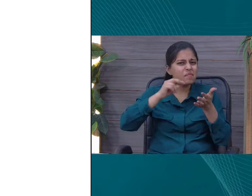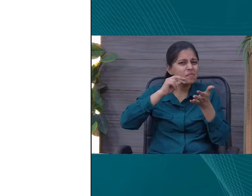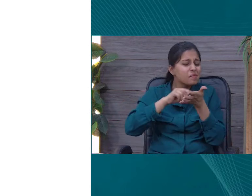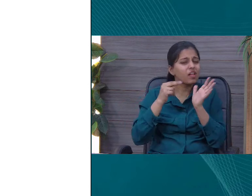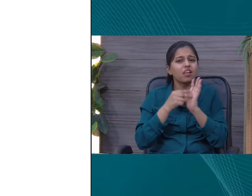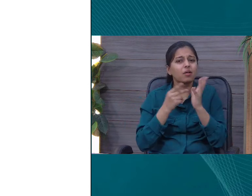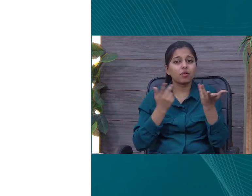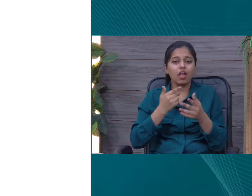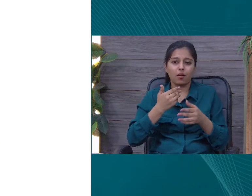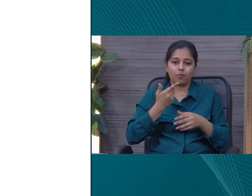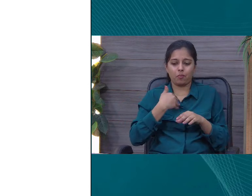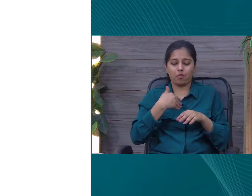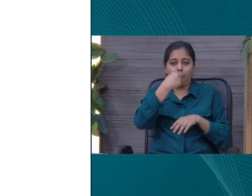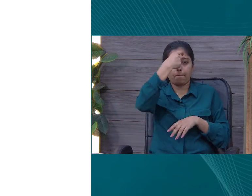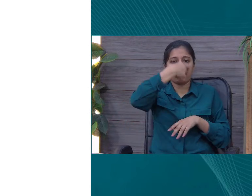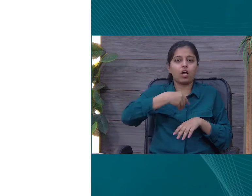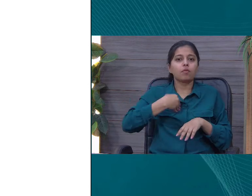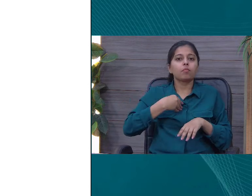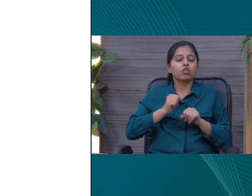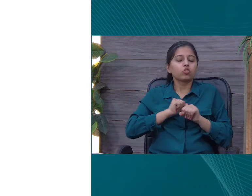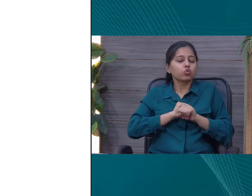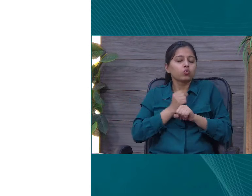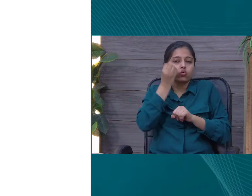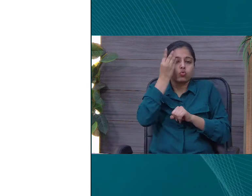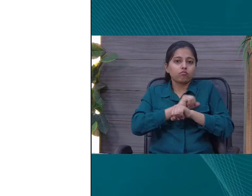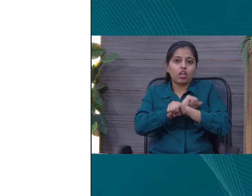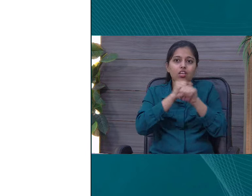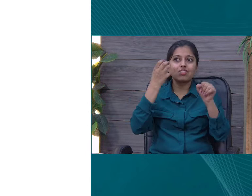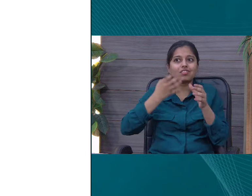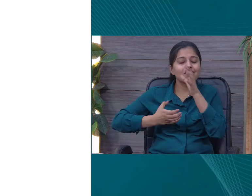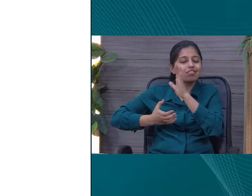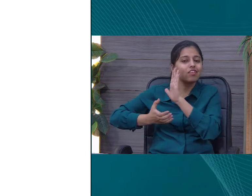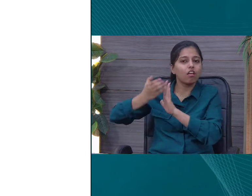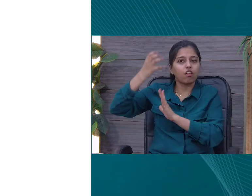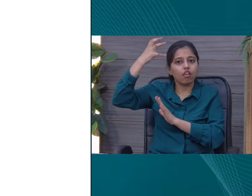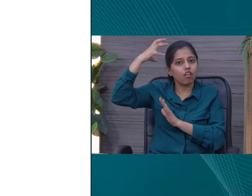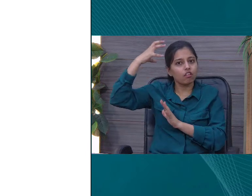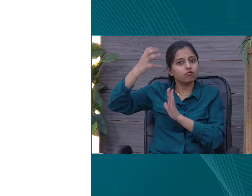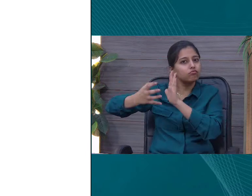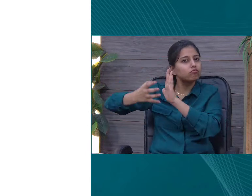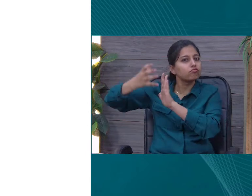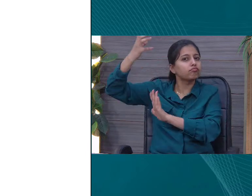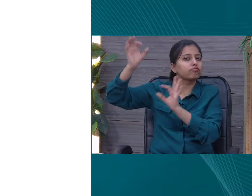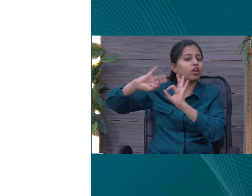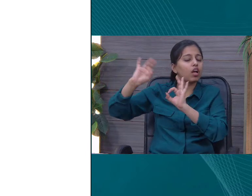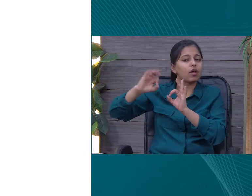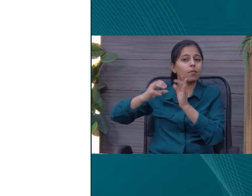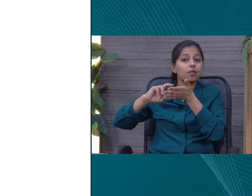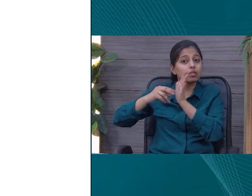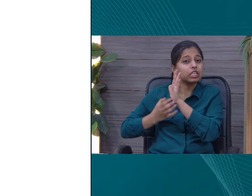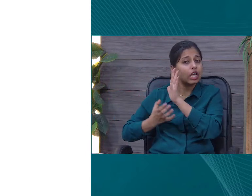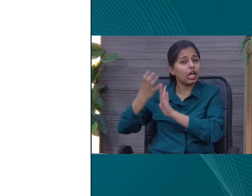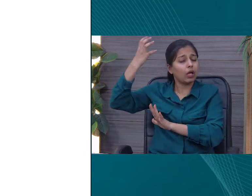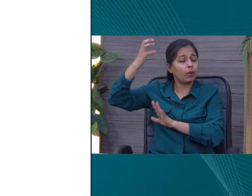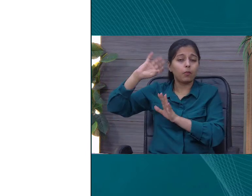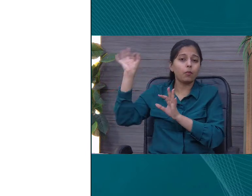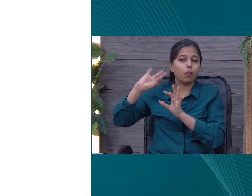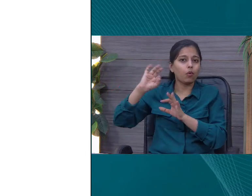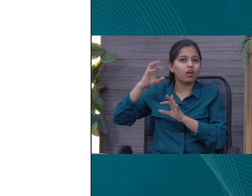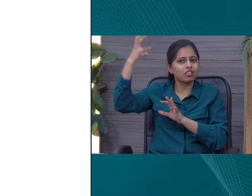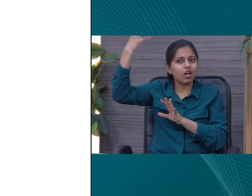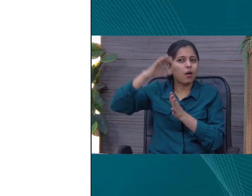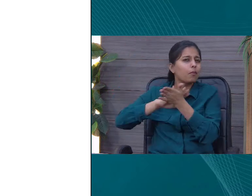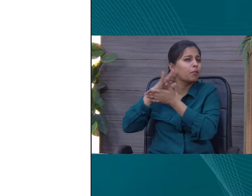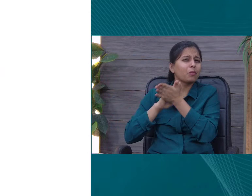that when I got up before the sun was up. So there's no sun. Getting the point?